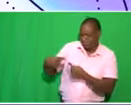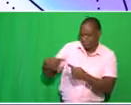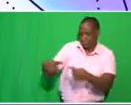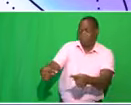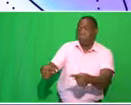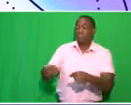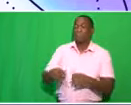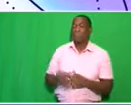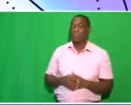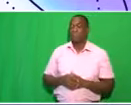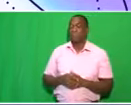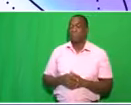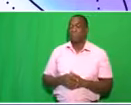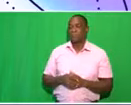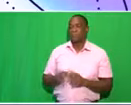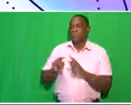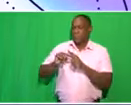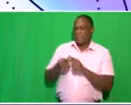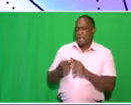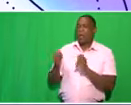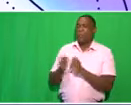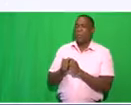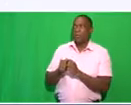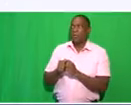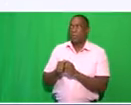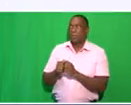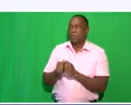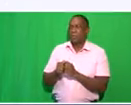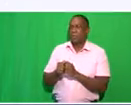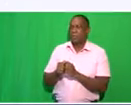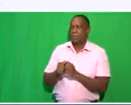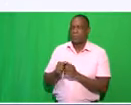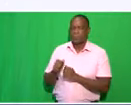So we would begin with the Morris Education Plan,